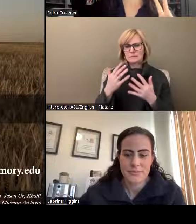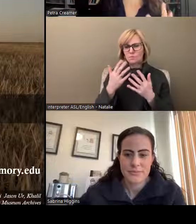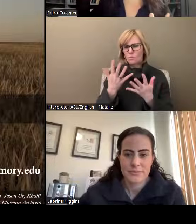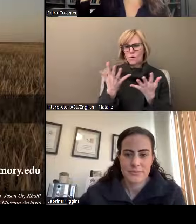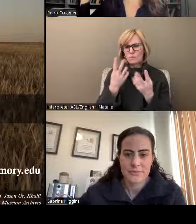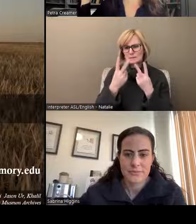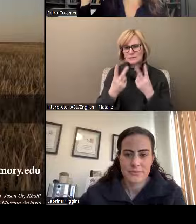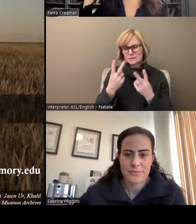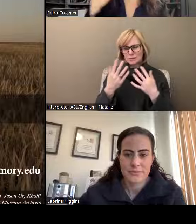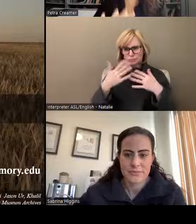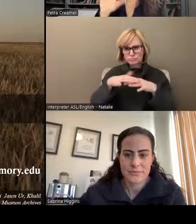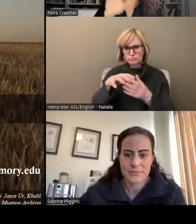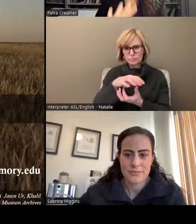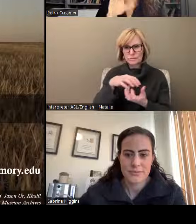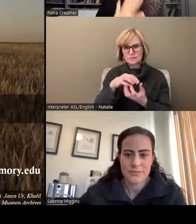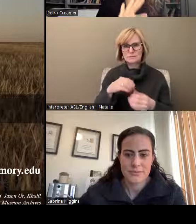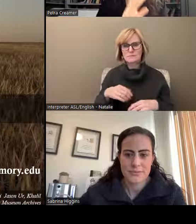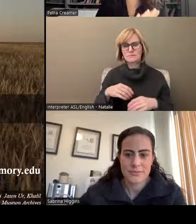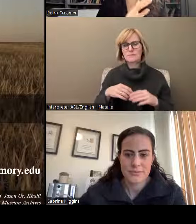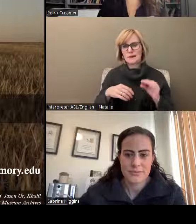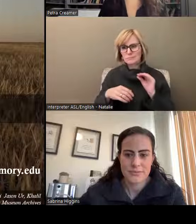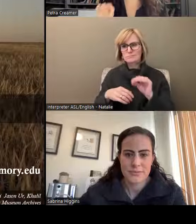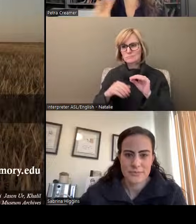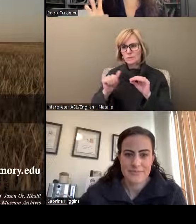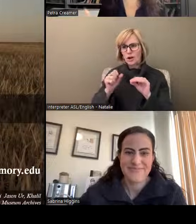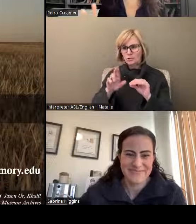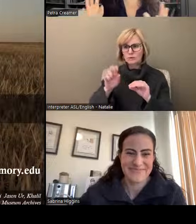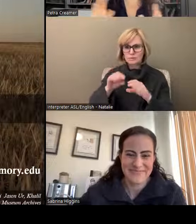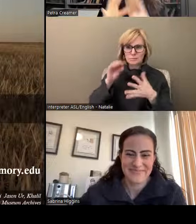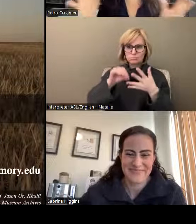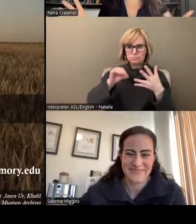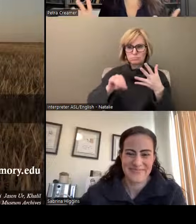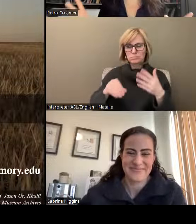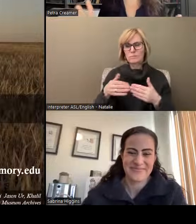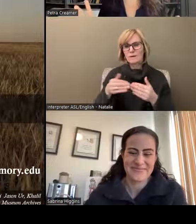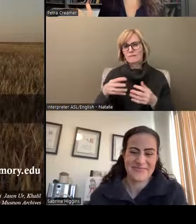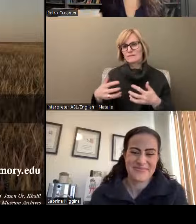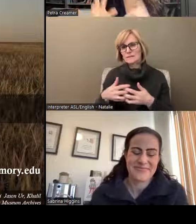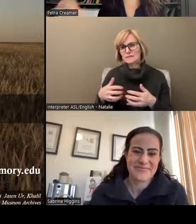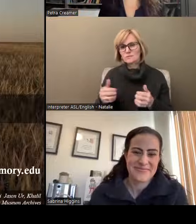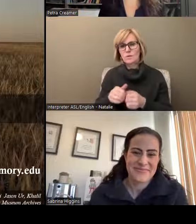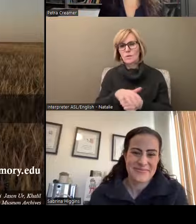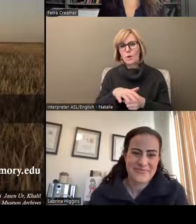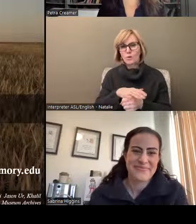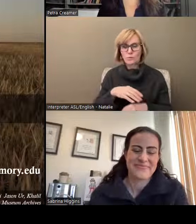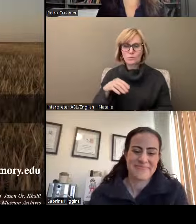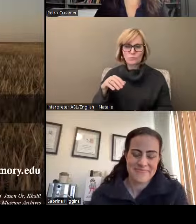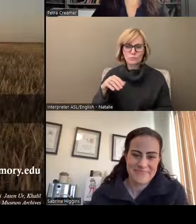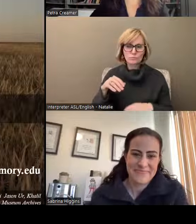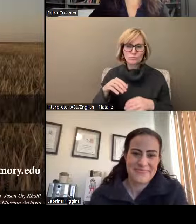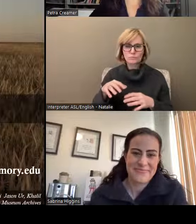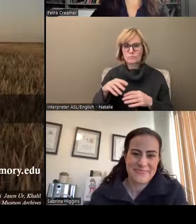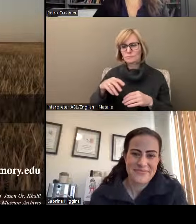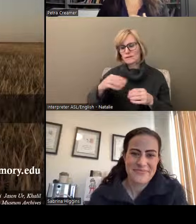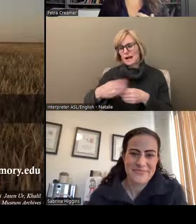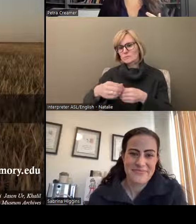just kind of shoving in Ashur wherever he fits into these local provincial traditions. And of